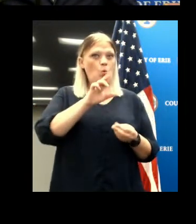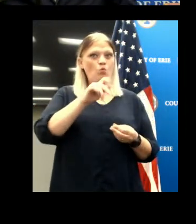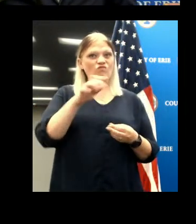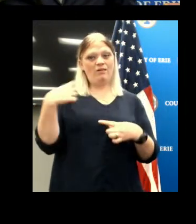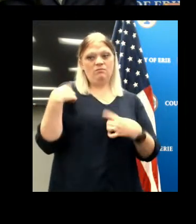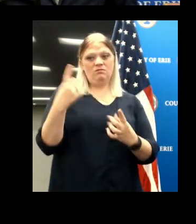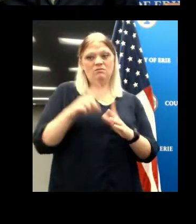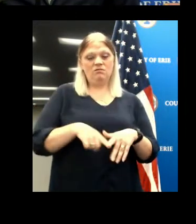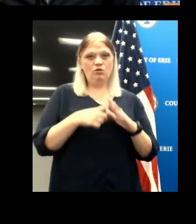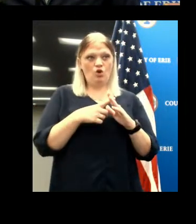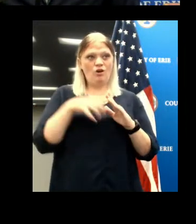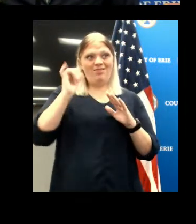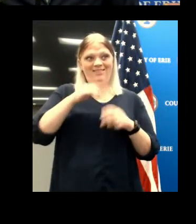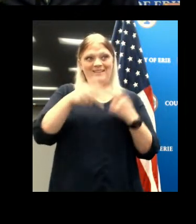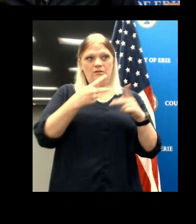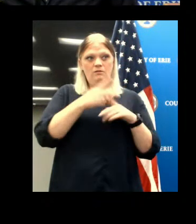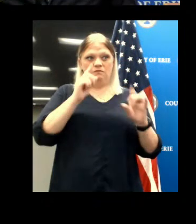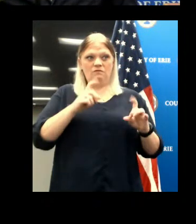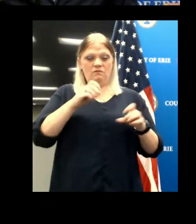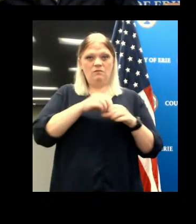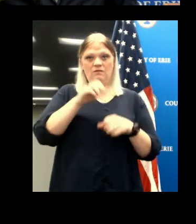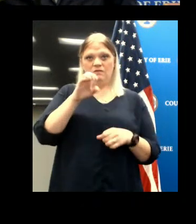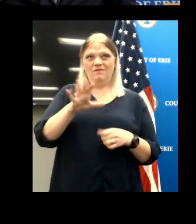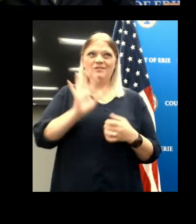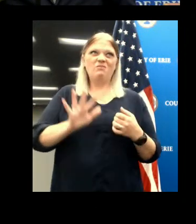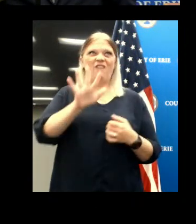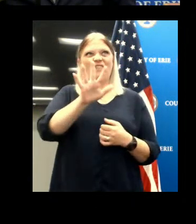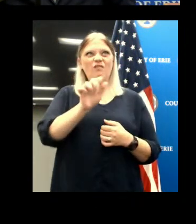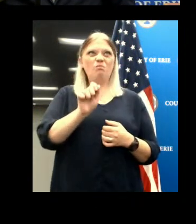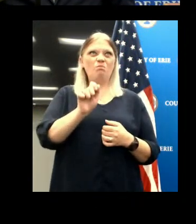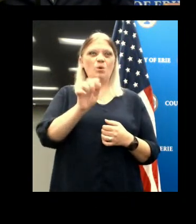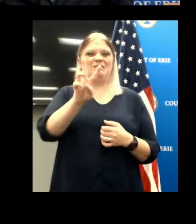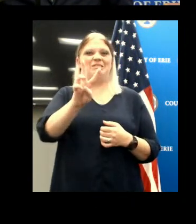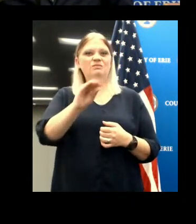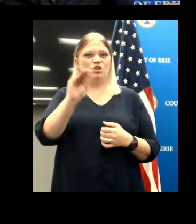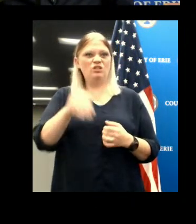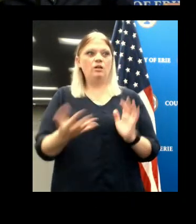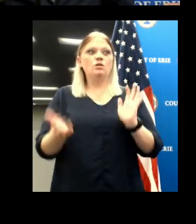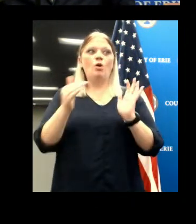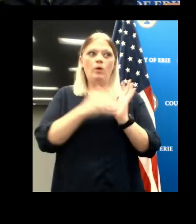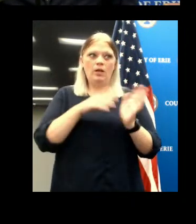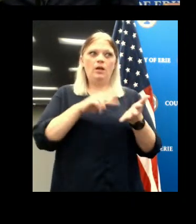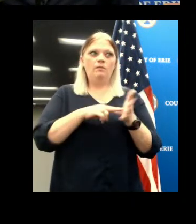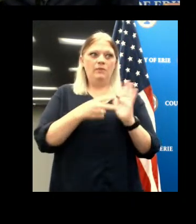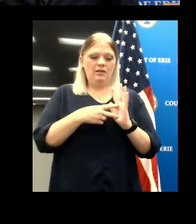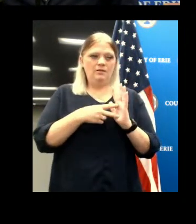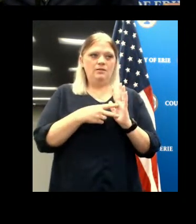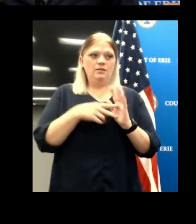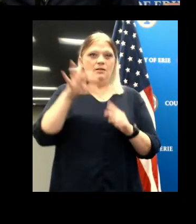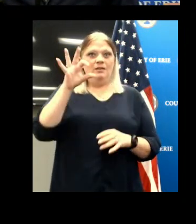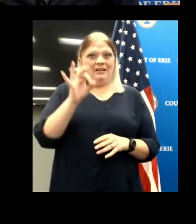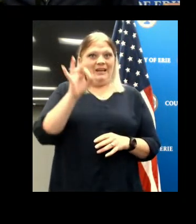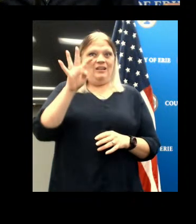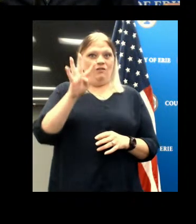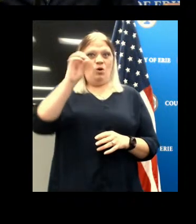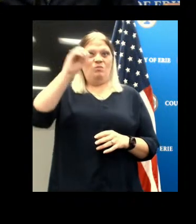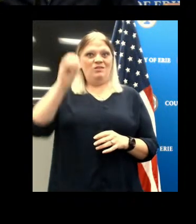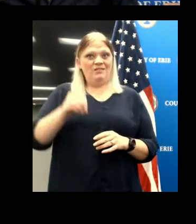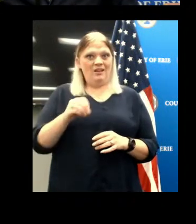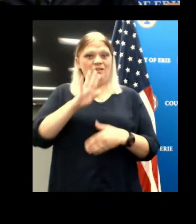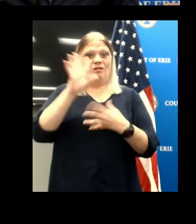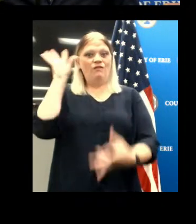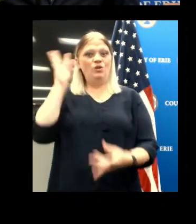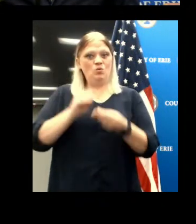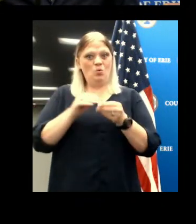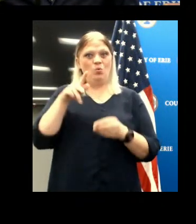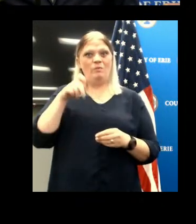we started doing antibody testing in Erie County is about 5.6%, which once again means that 94% of the